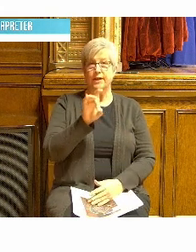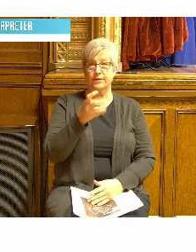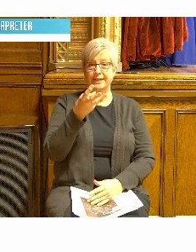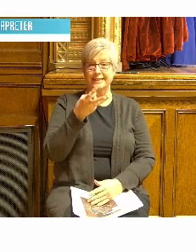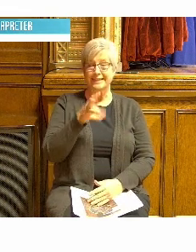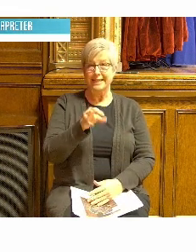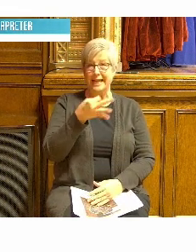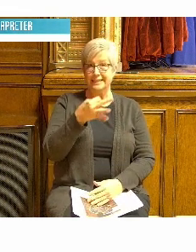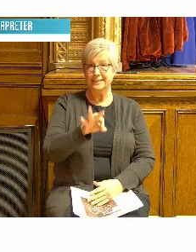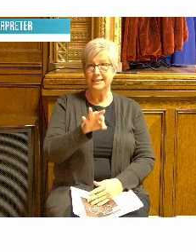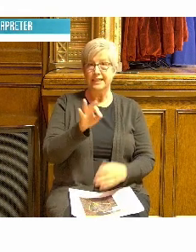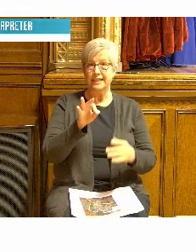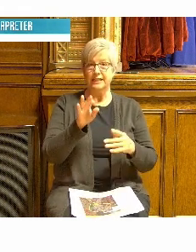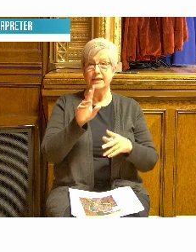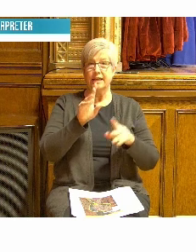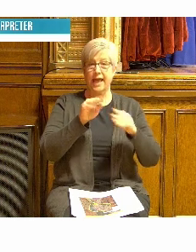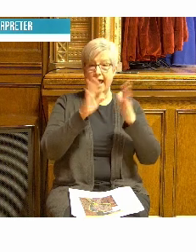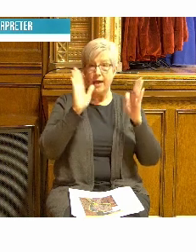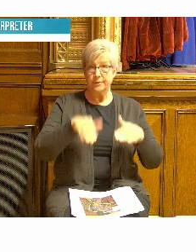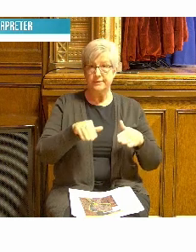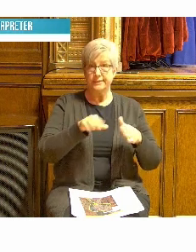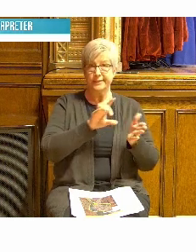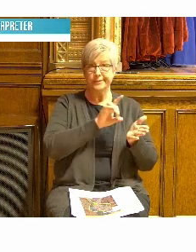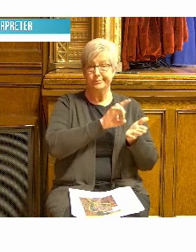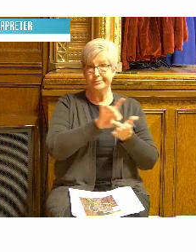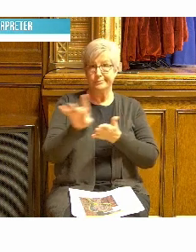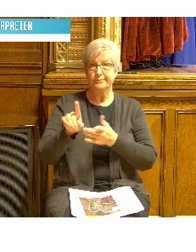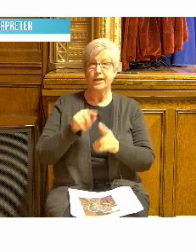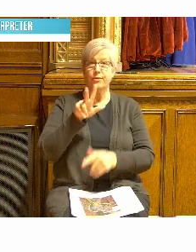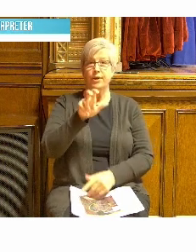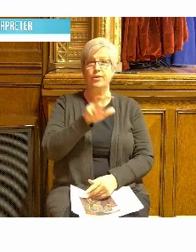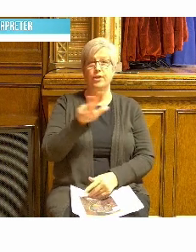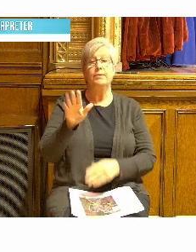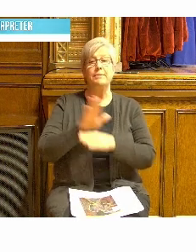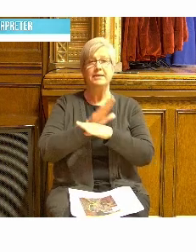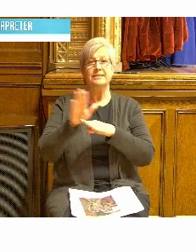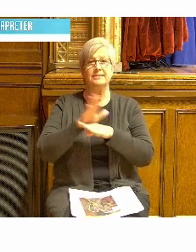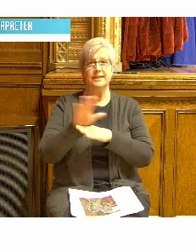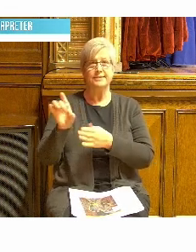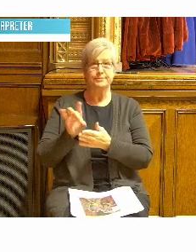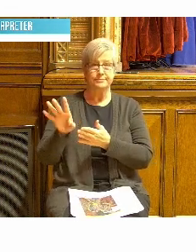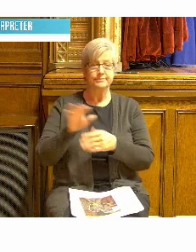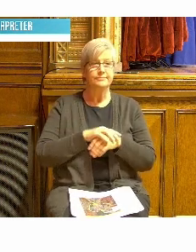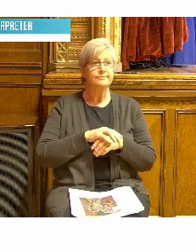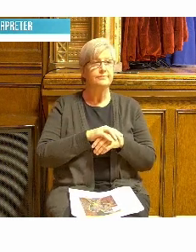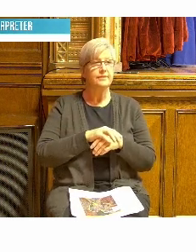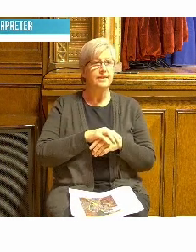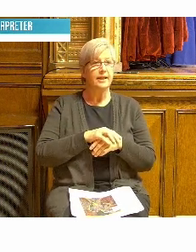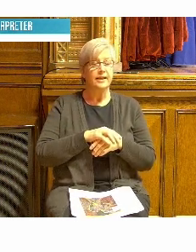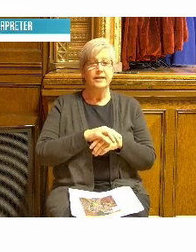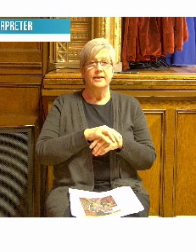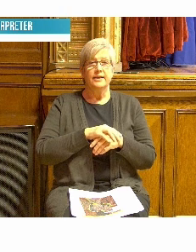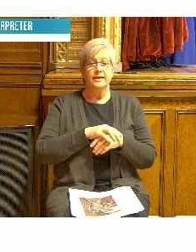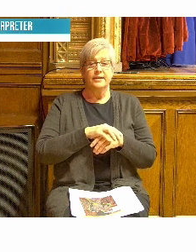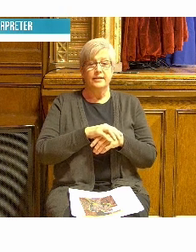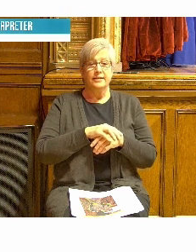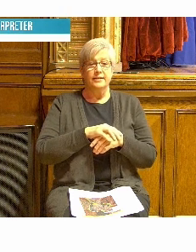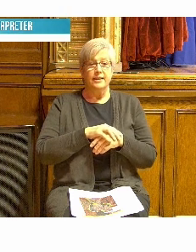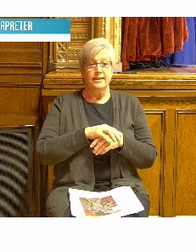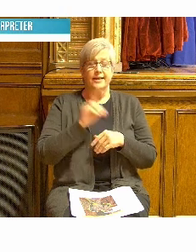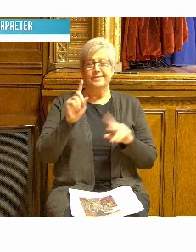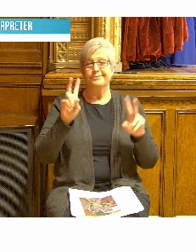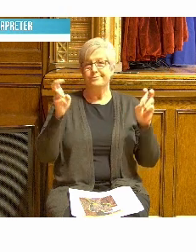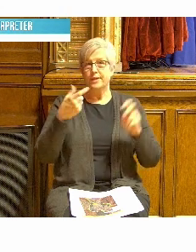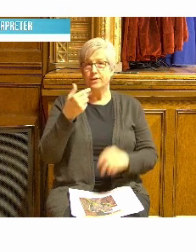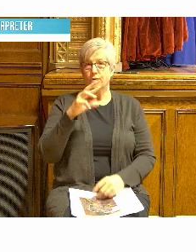1,819 households displaced, and 333 businesses displaced. This can really be considered ground